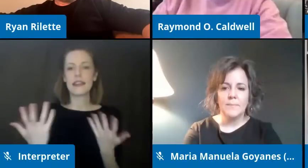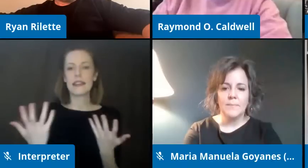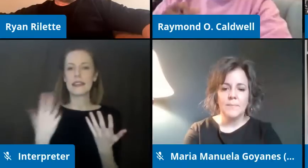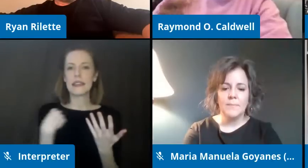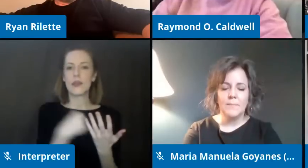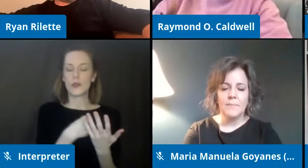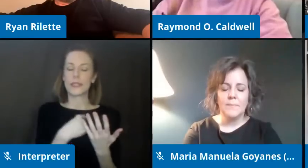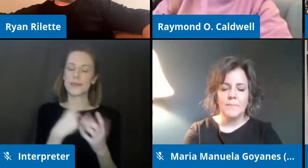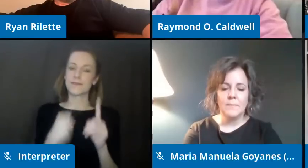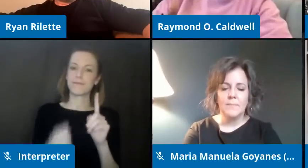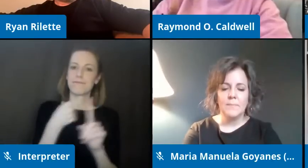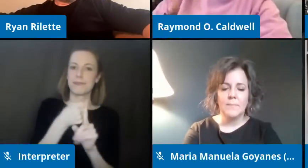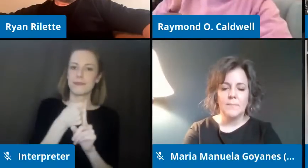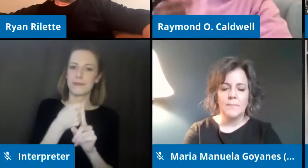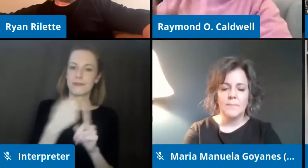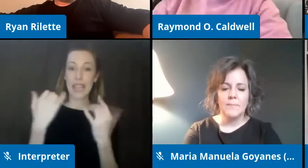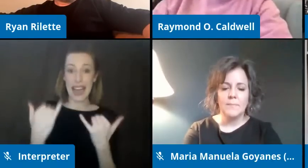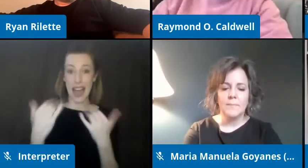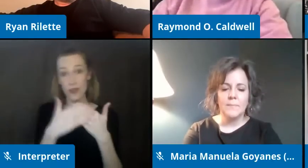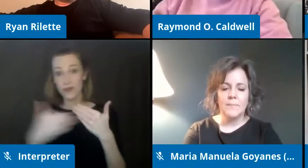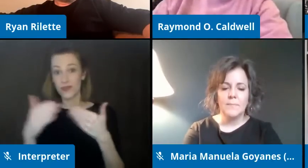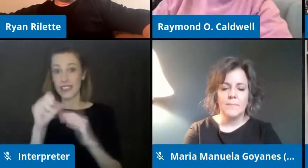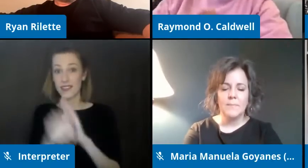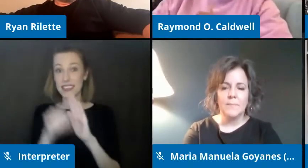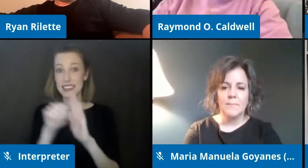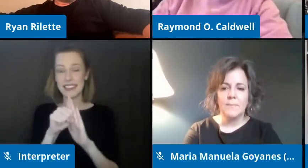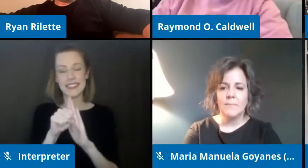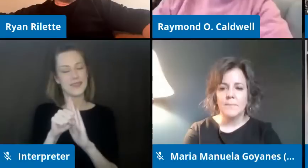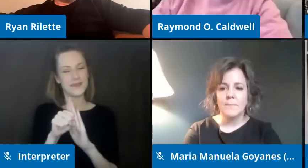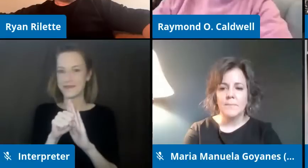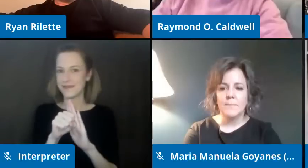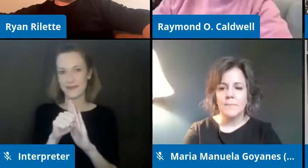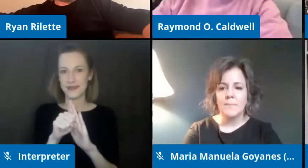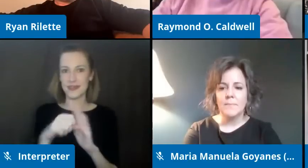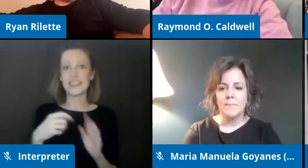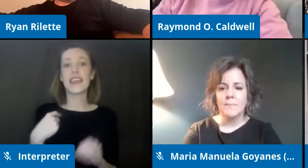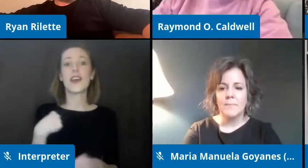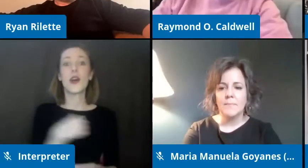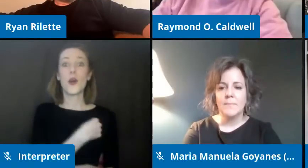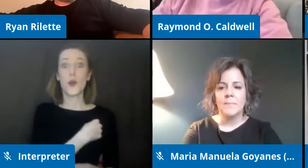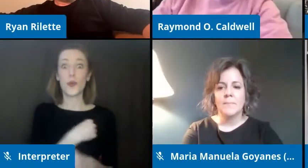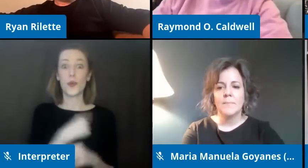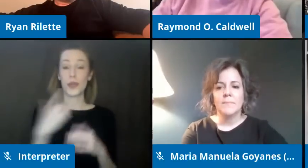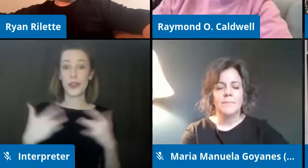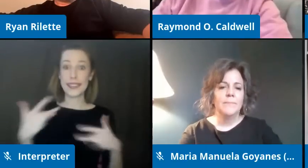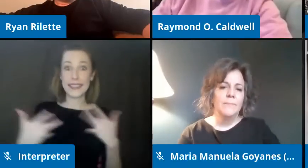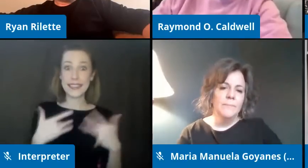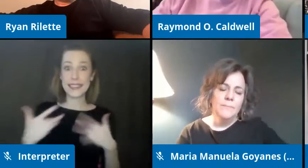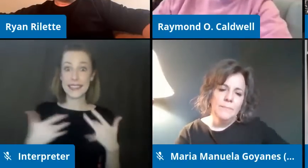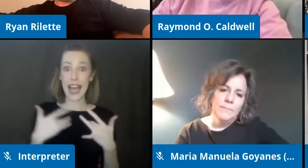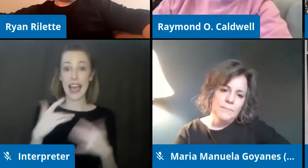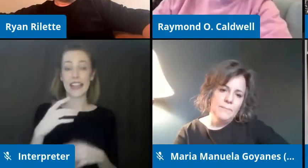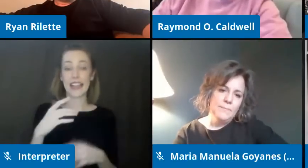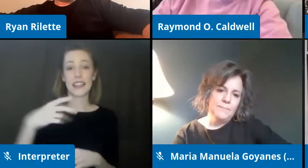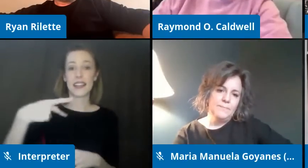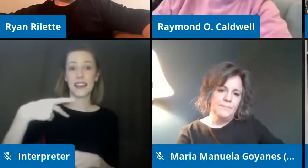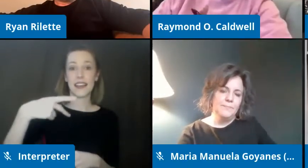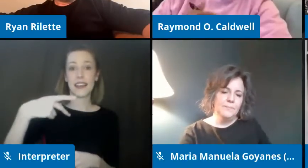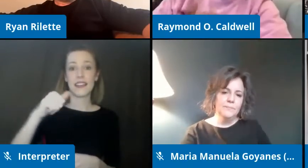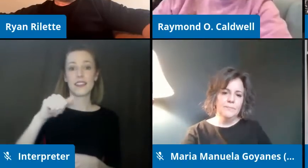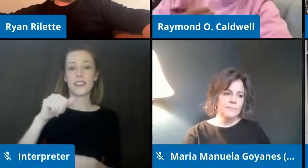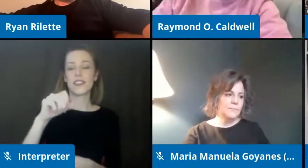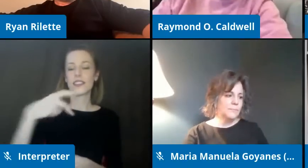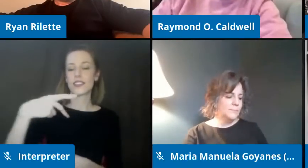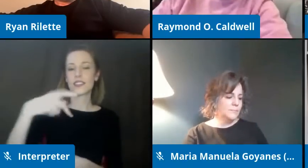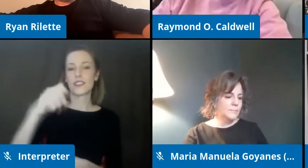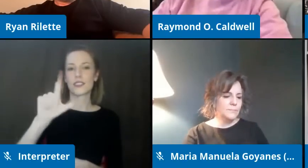rest of our season. We were excited to end our season with Saw My Annie 24's The Blackest Battle, which was a new work that we've been developing for the